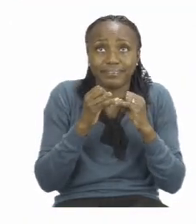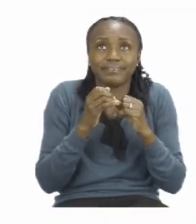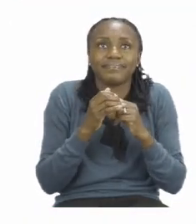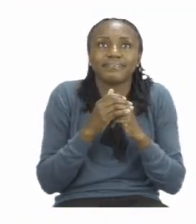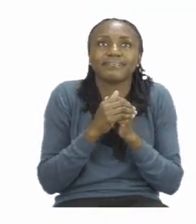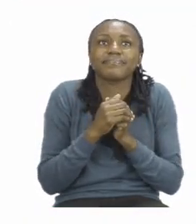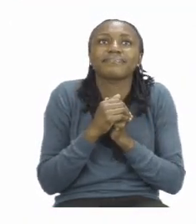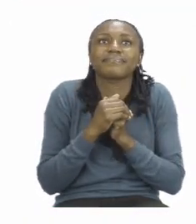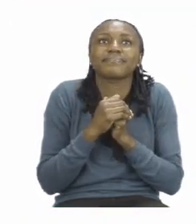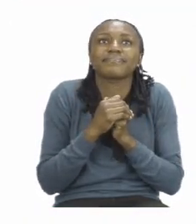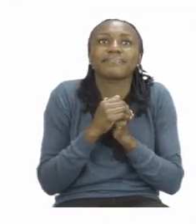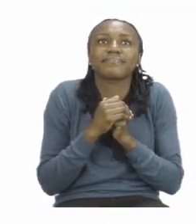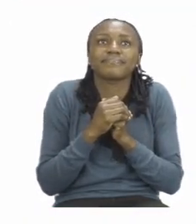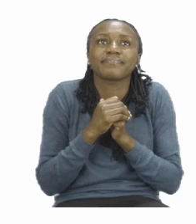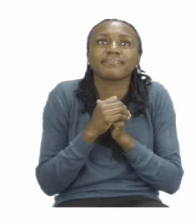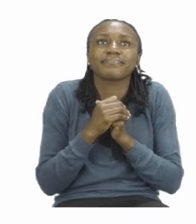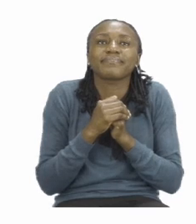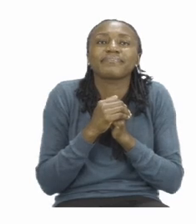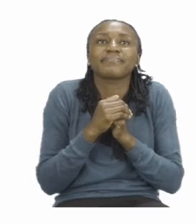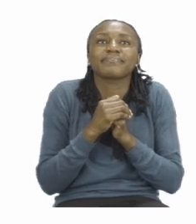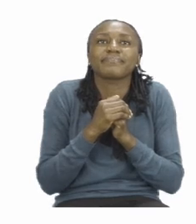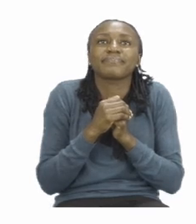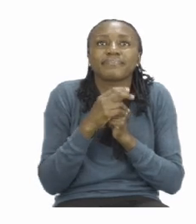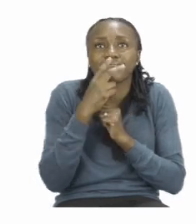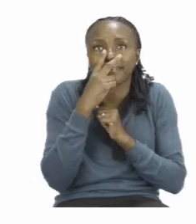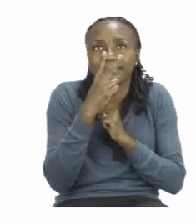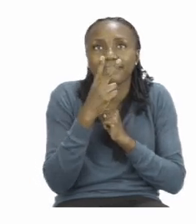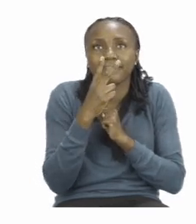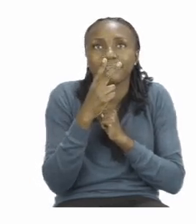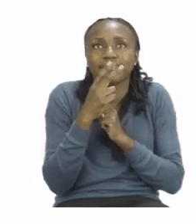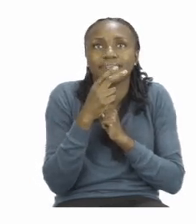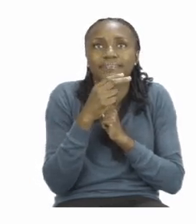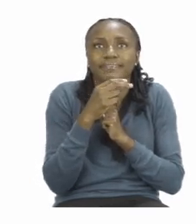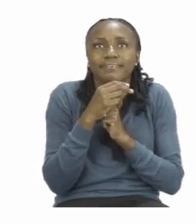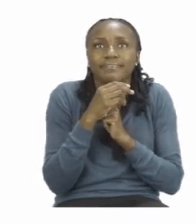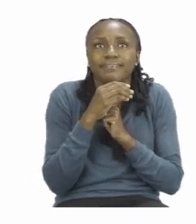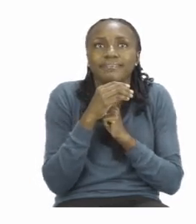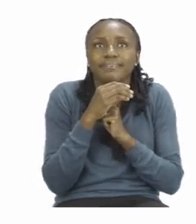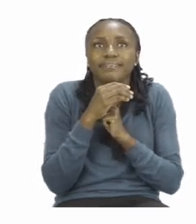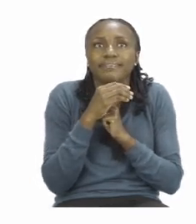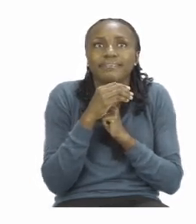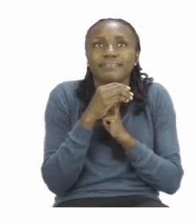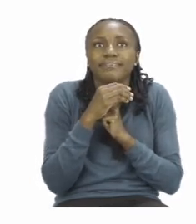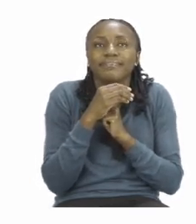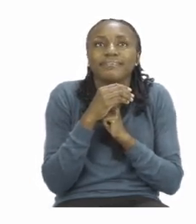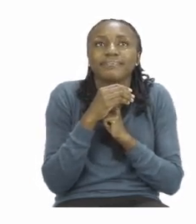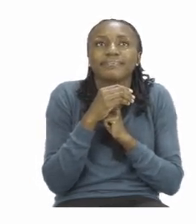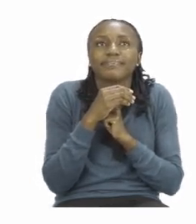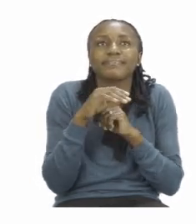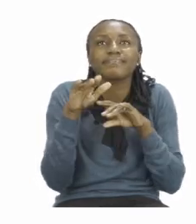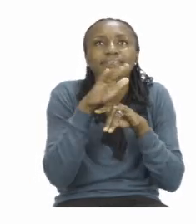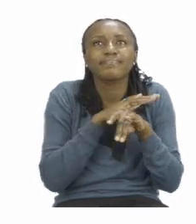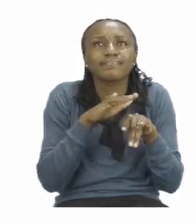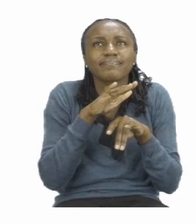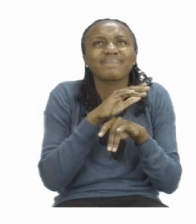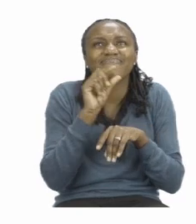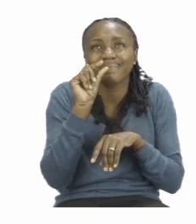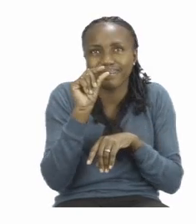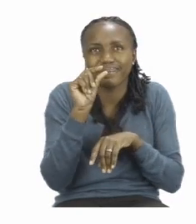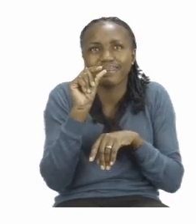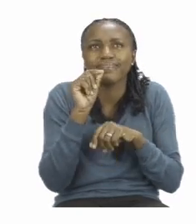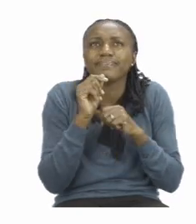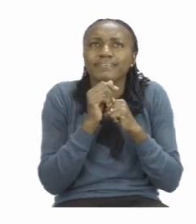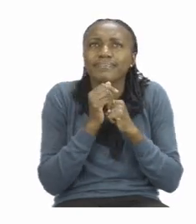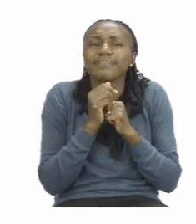of questions together. You can see that we have squirrels, and these squirrels can